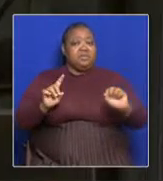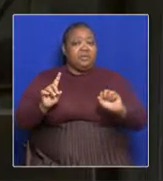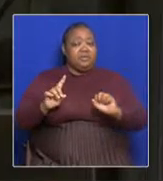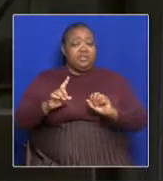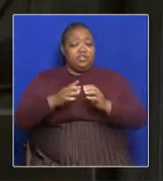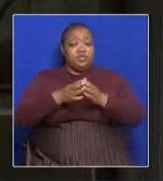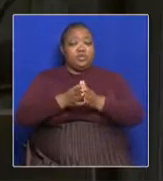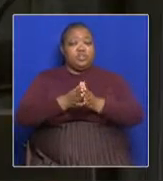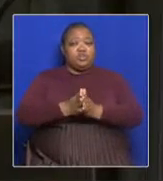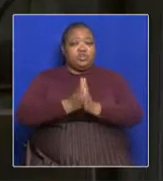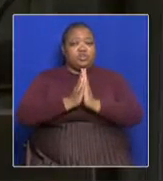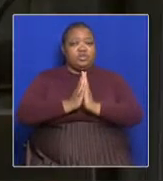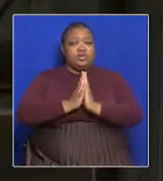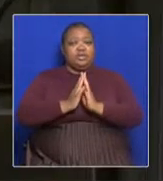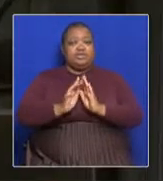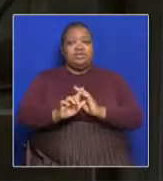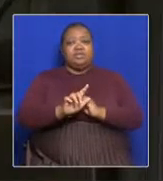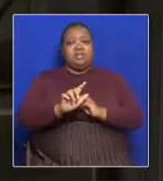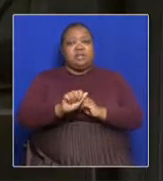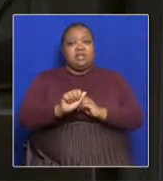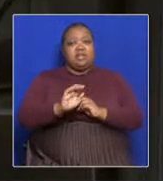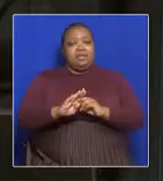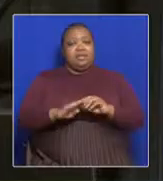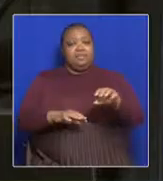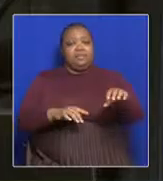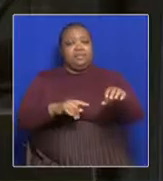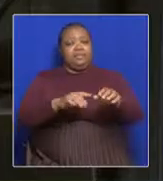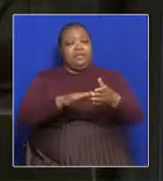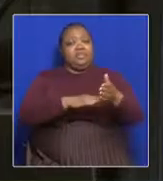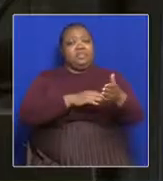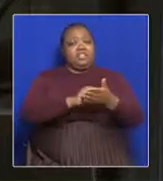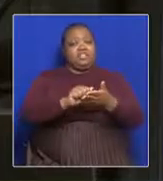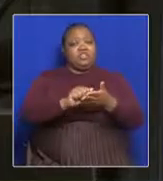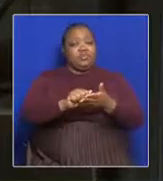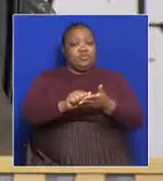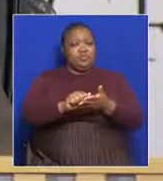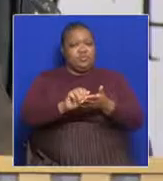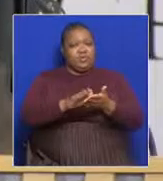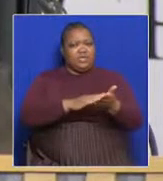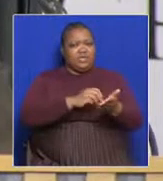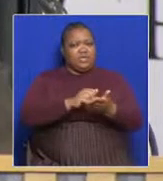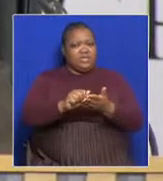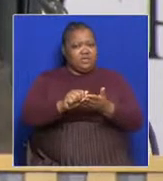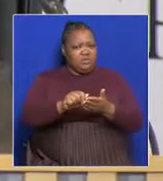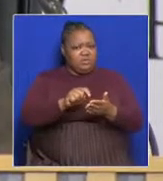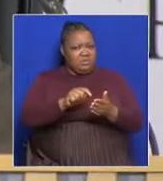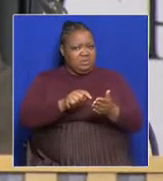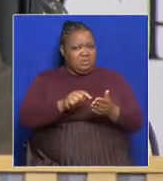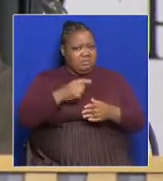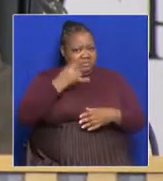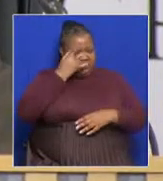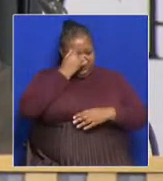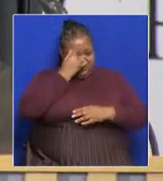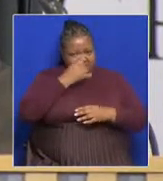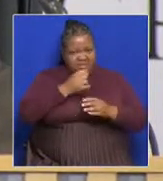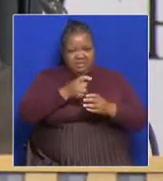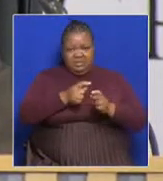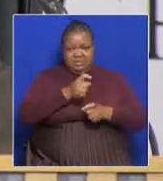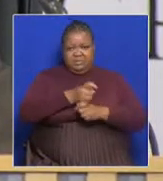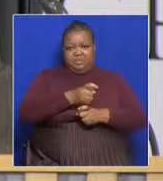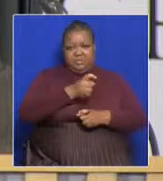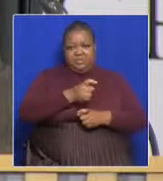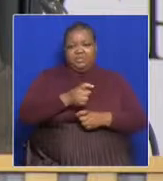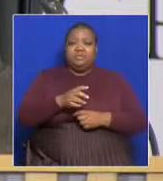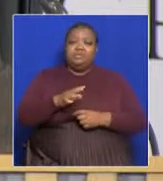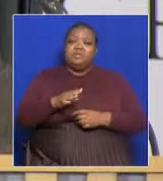the lab to destroy these exhibits, and that request was refused. Commissioner, once again, I'm going to say,